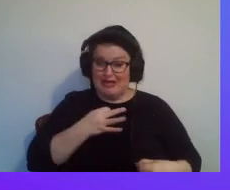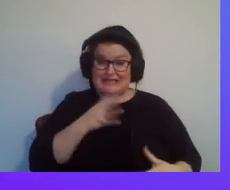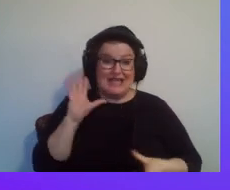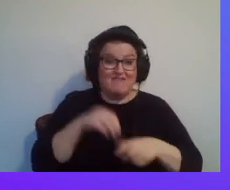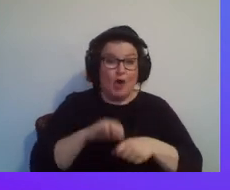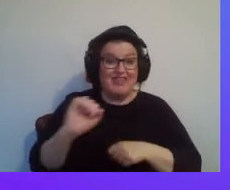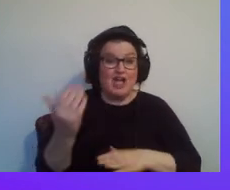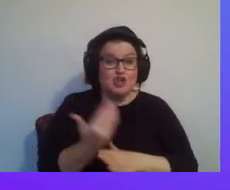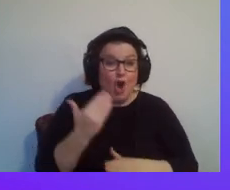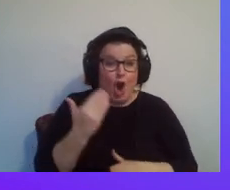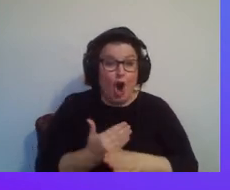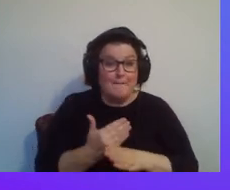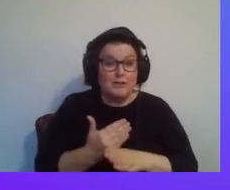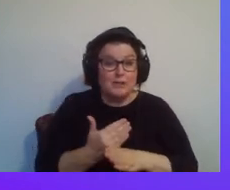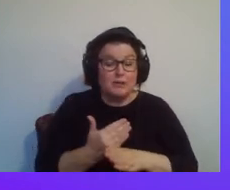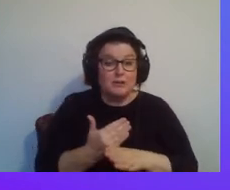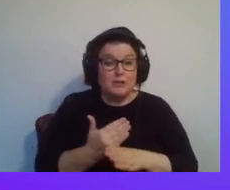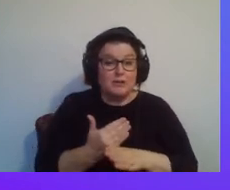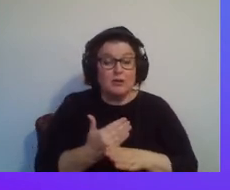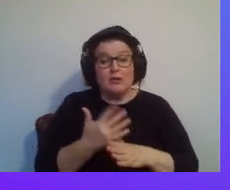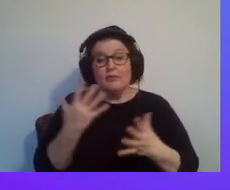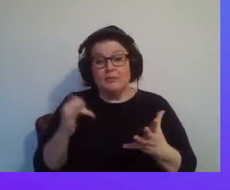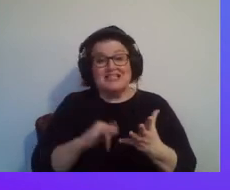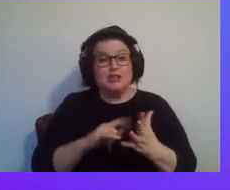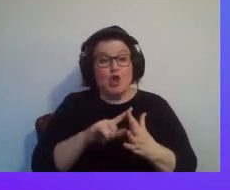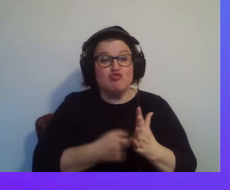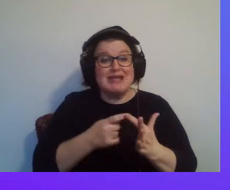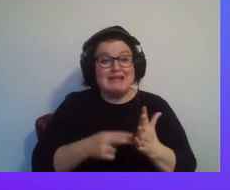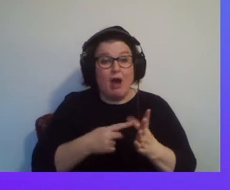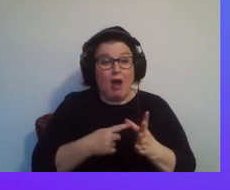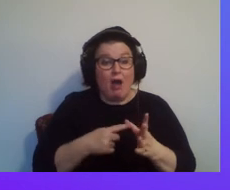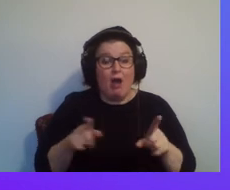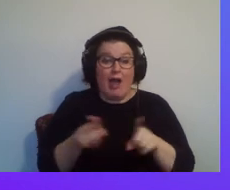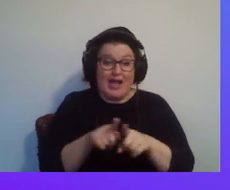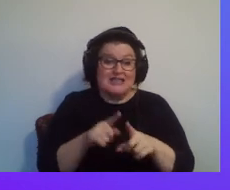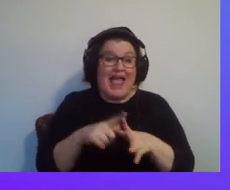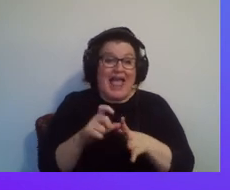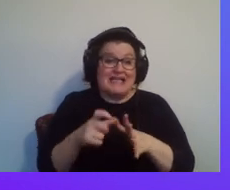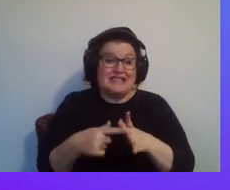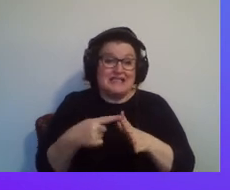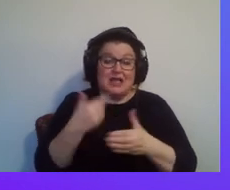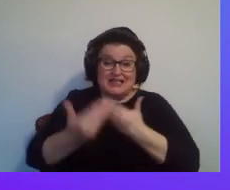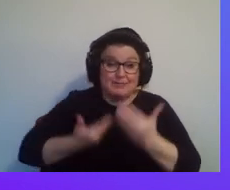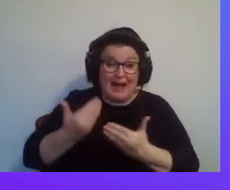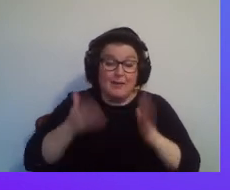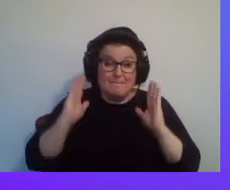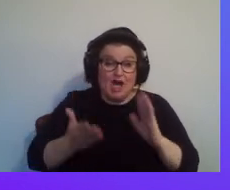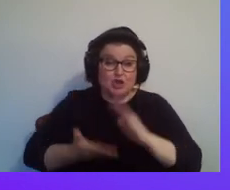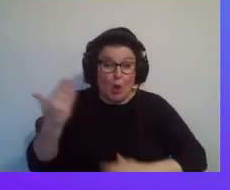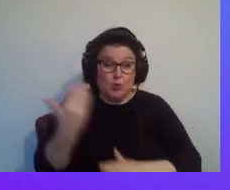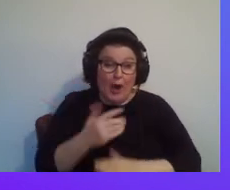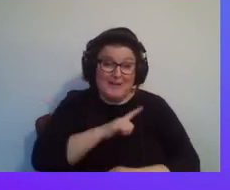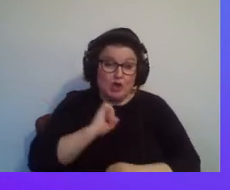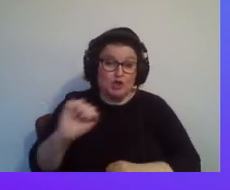said beforehand, or Serena, that you have to go to work, because if you don't go to work on a zero-hour contract, you're not being